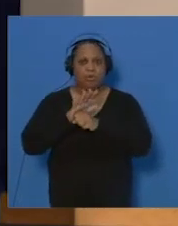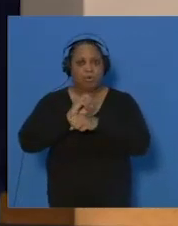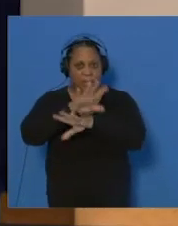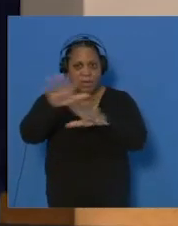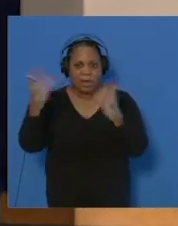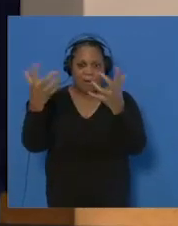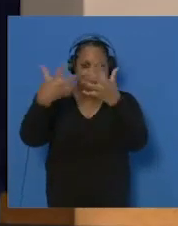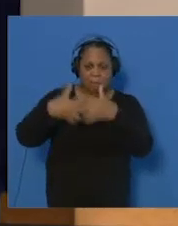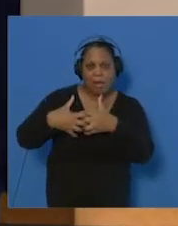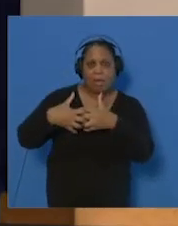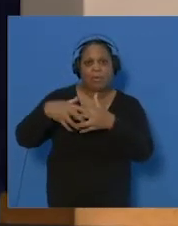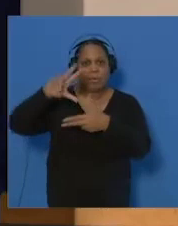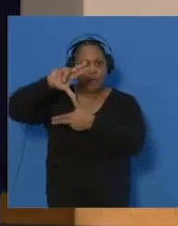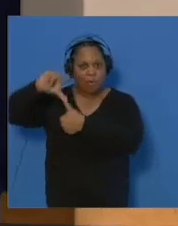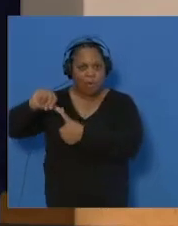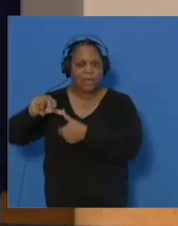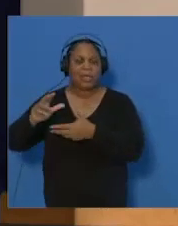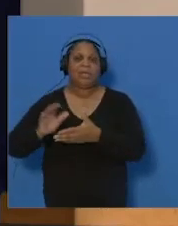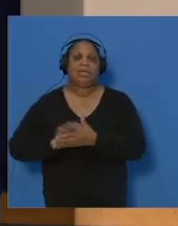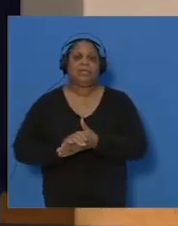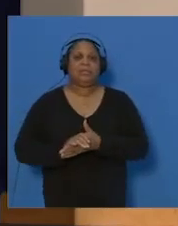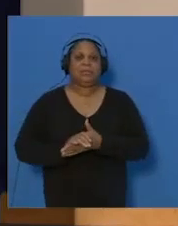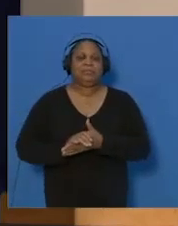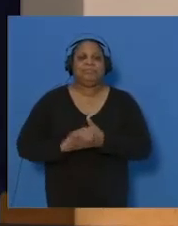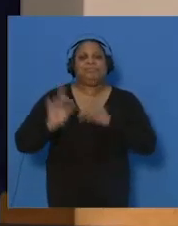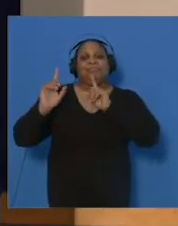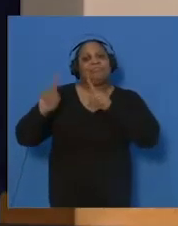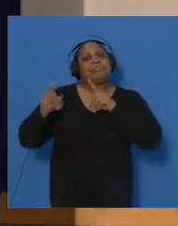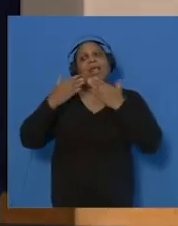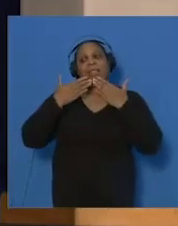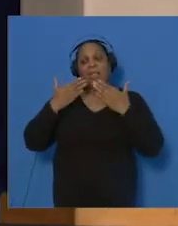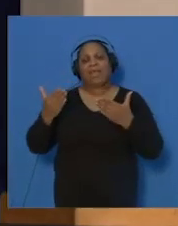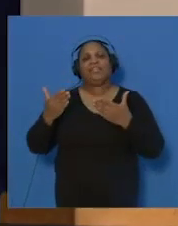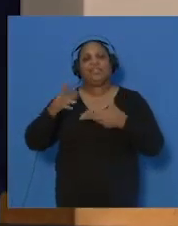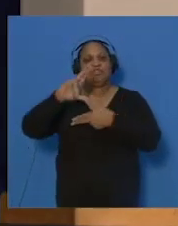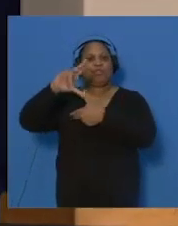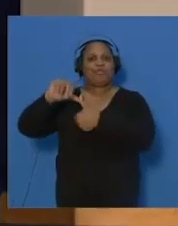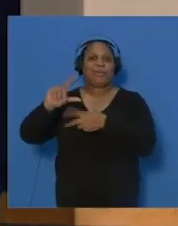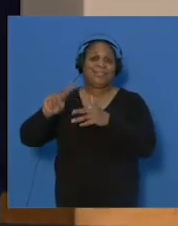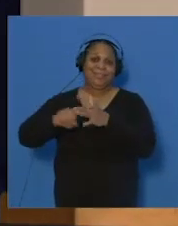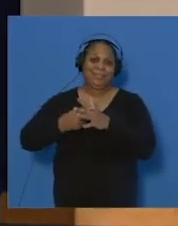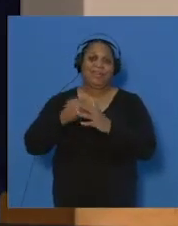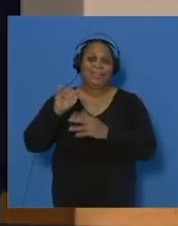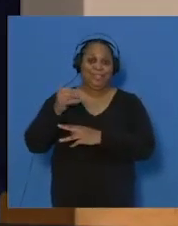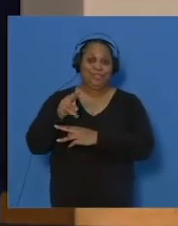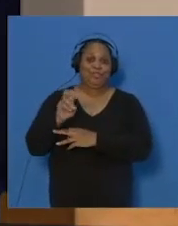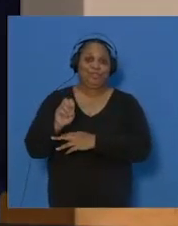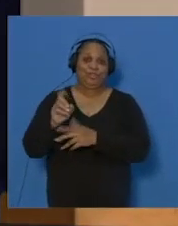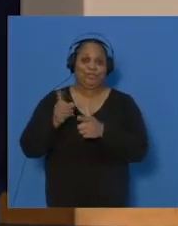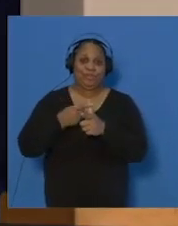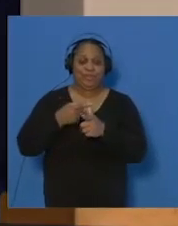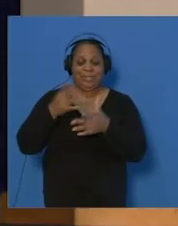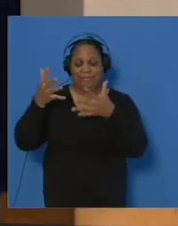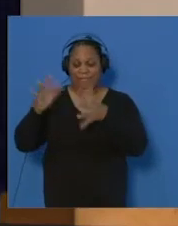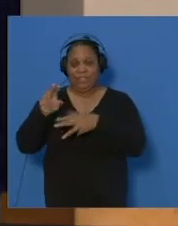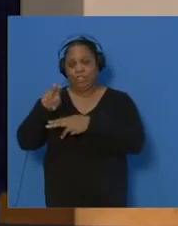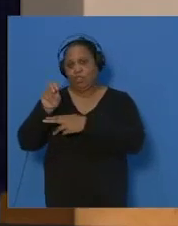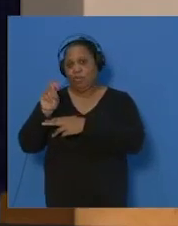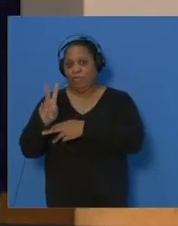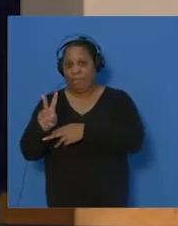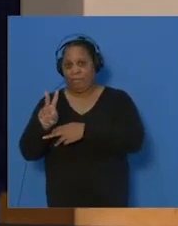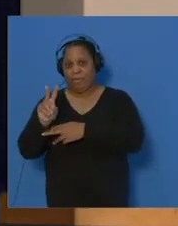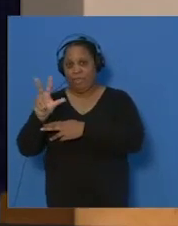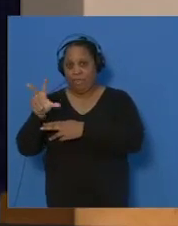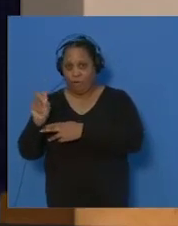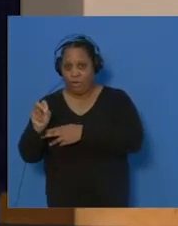hurricane? Thank you for that. The hurricane season starts June 1st and ends November 30th. The Ministry of